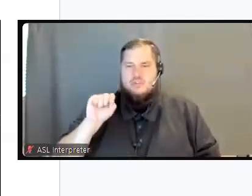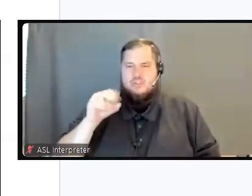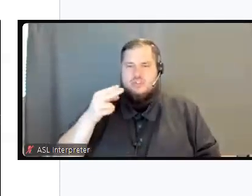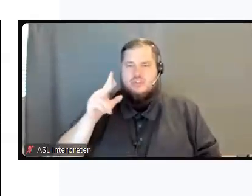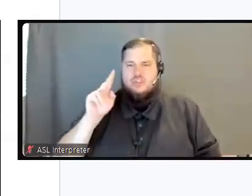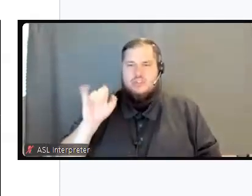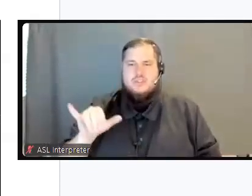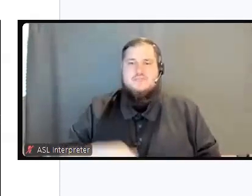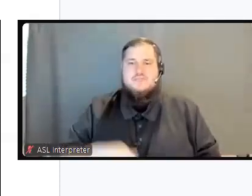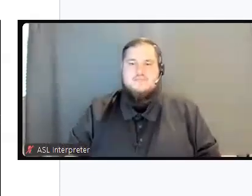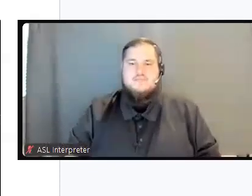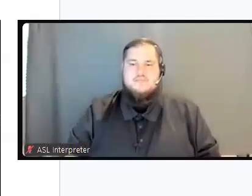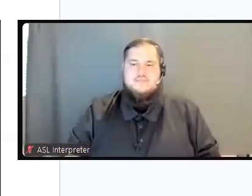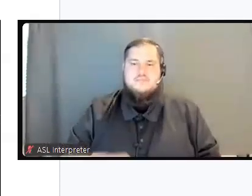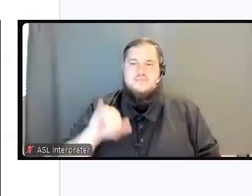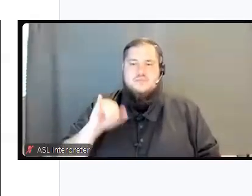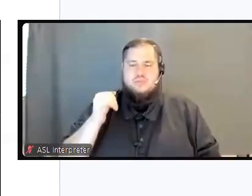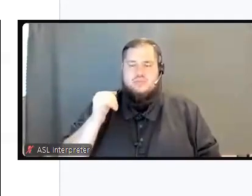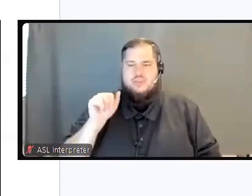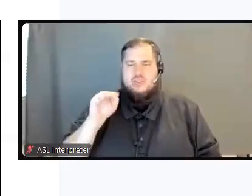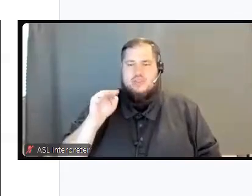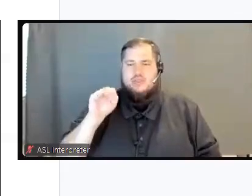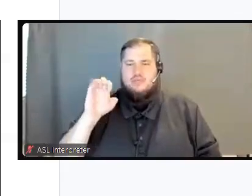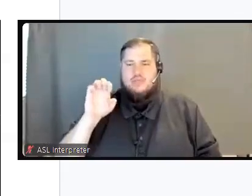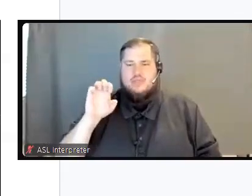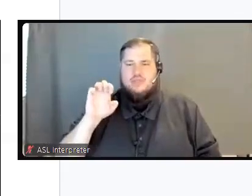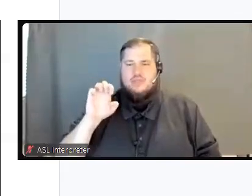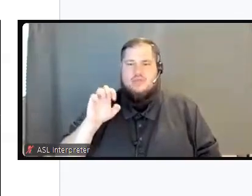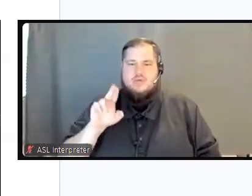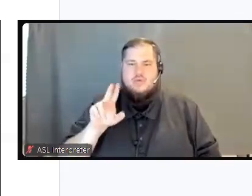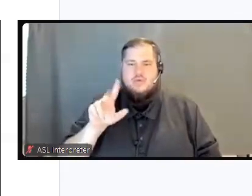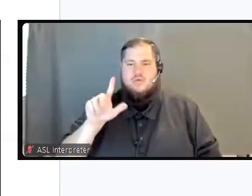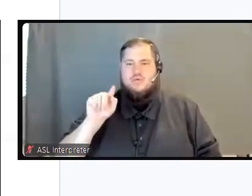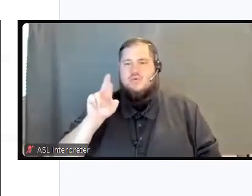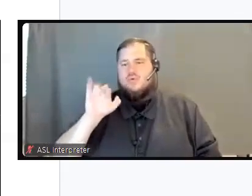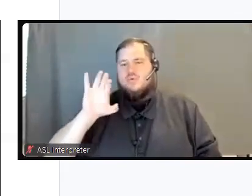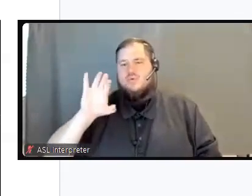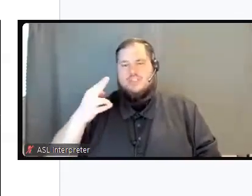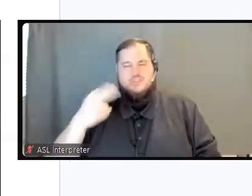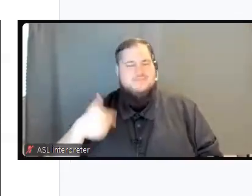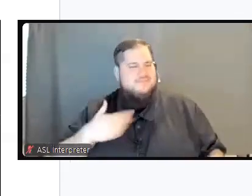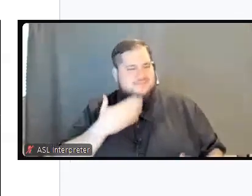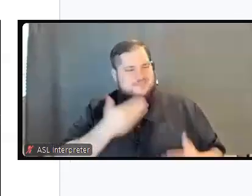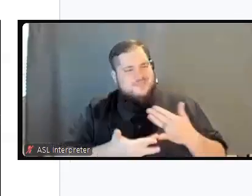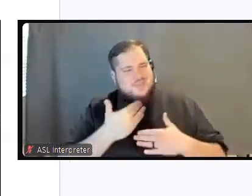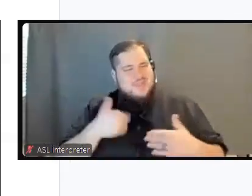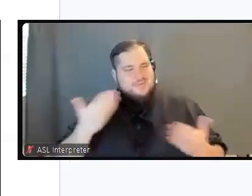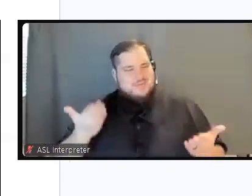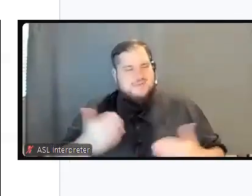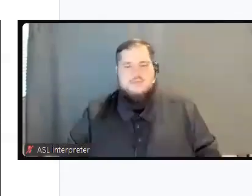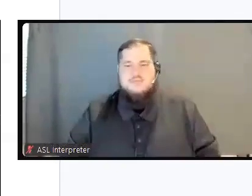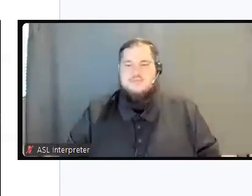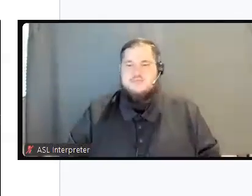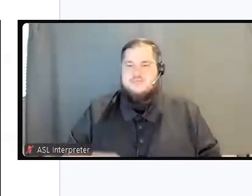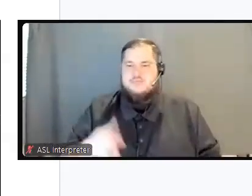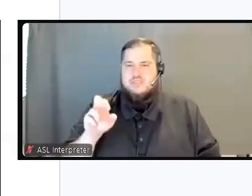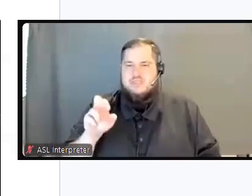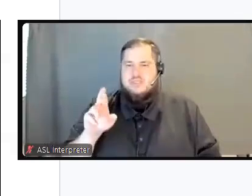Jamie Ulrich. Hello. Good morning. I'm here. Good morning. Cameron Vigil.